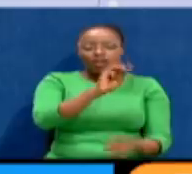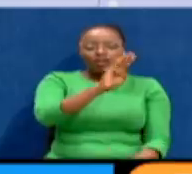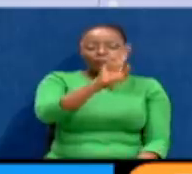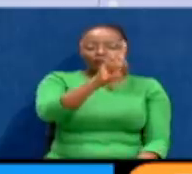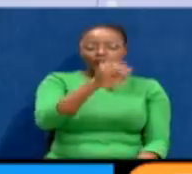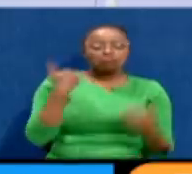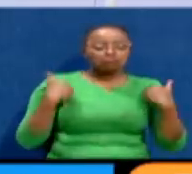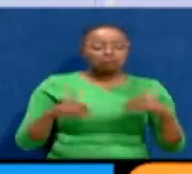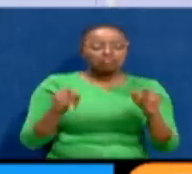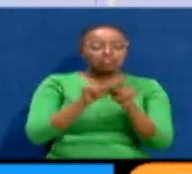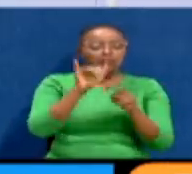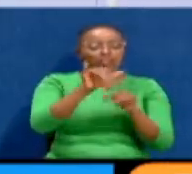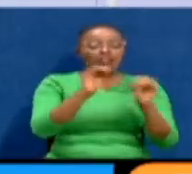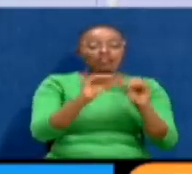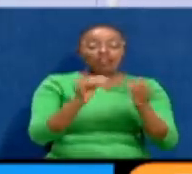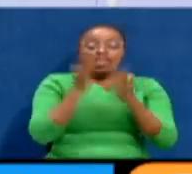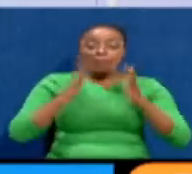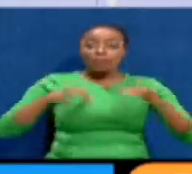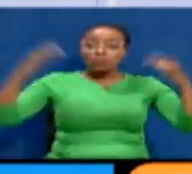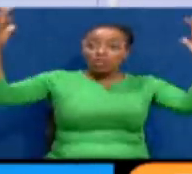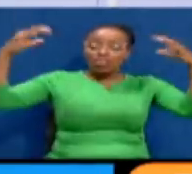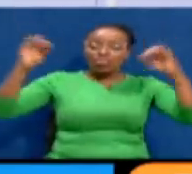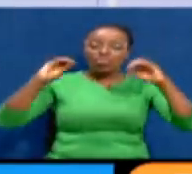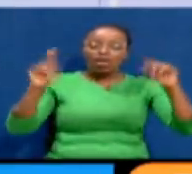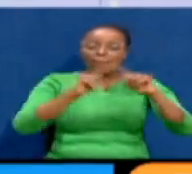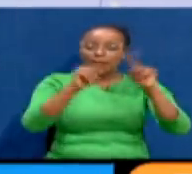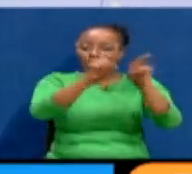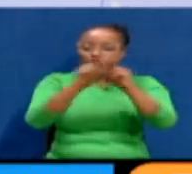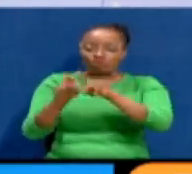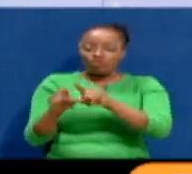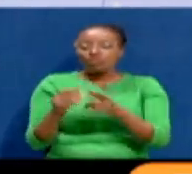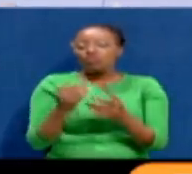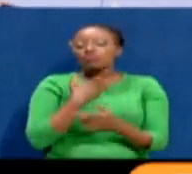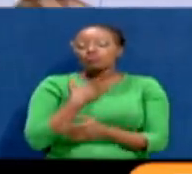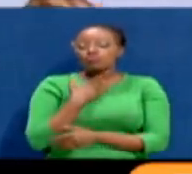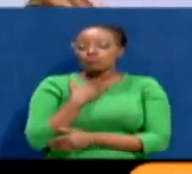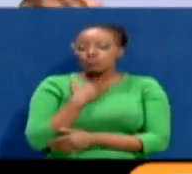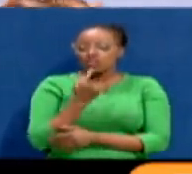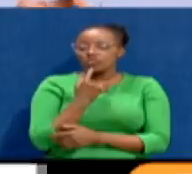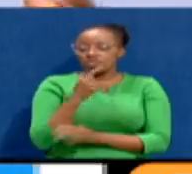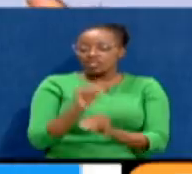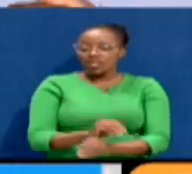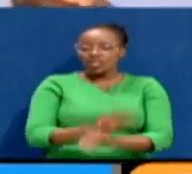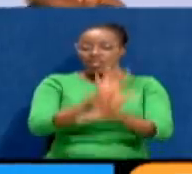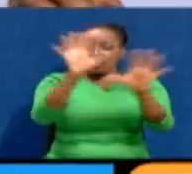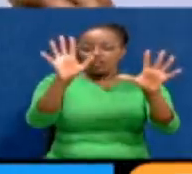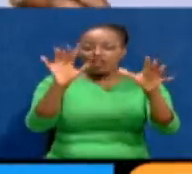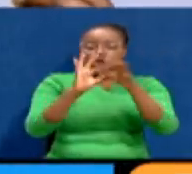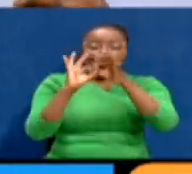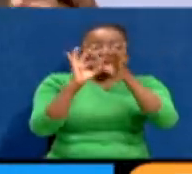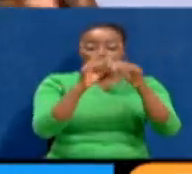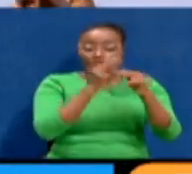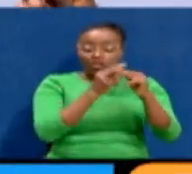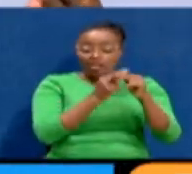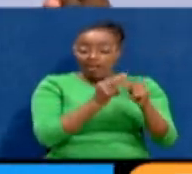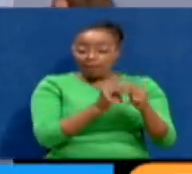I'm never like that. So no one was rained on. But further, let me just put it clearly that there is no coalition